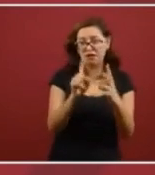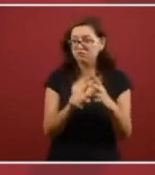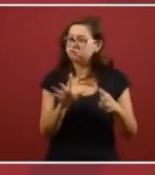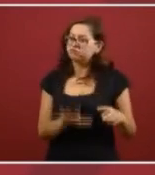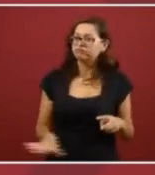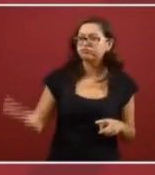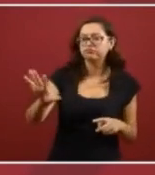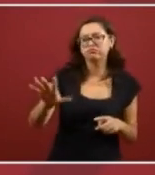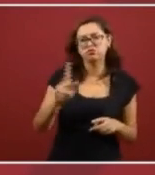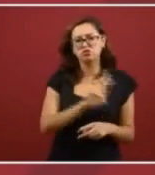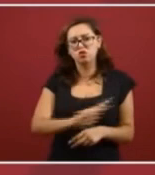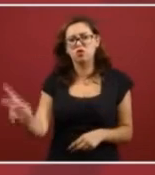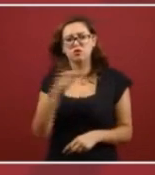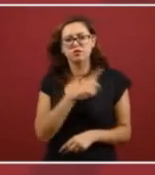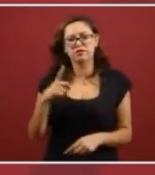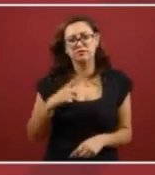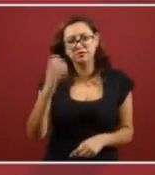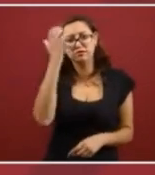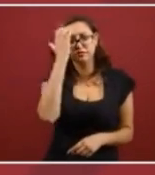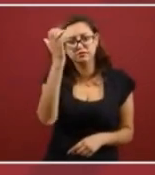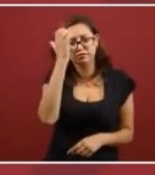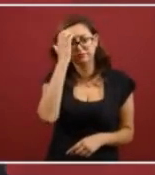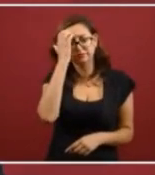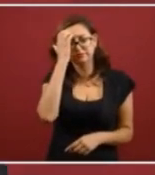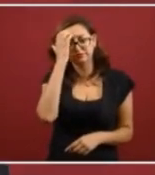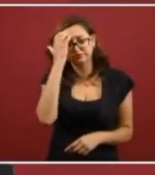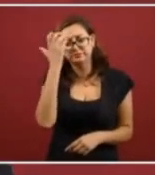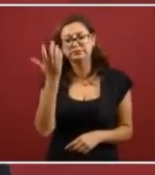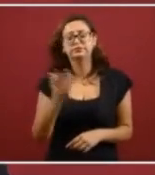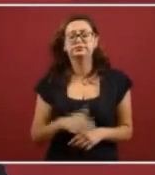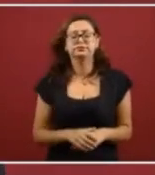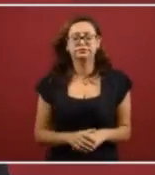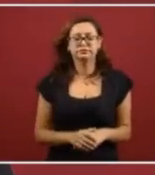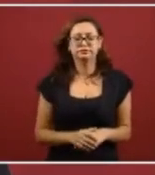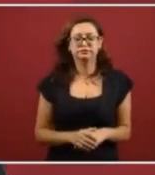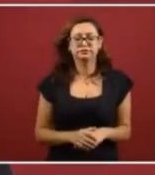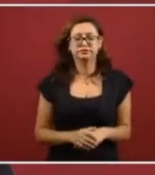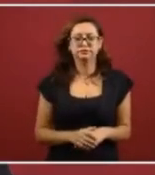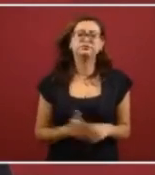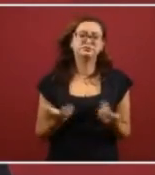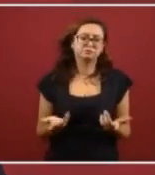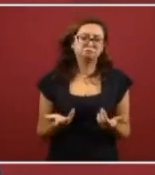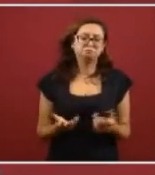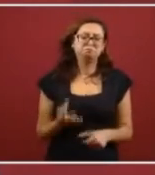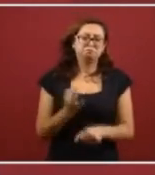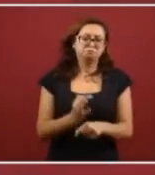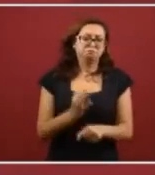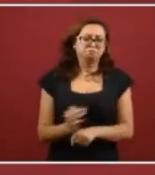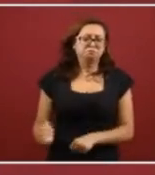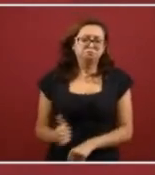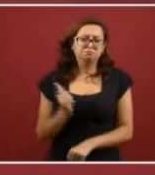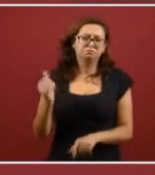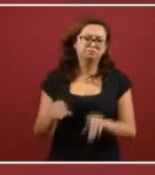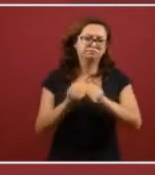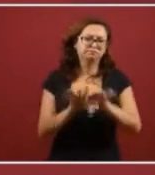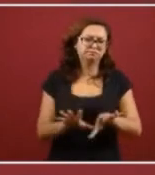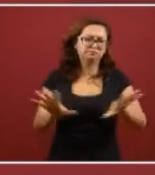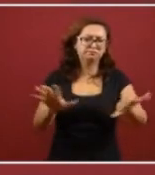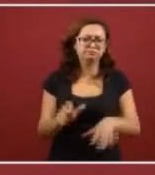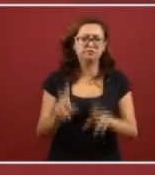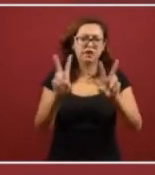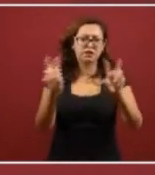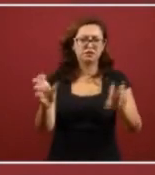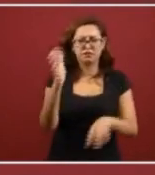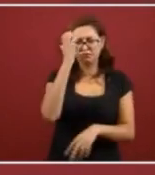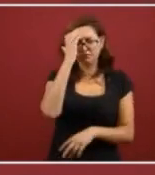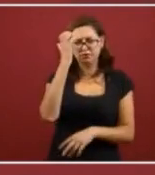economy and politics have to do with everyone. So therefore, we're going to teach you these